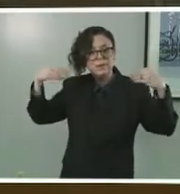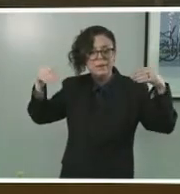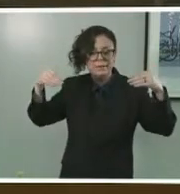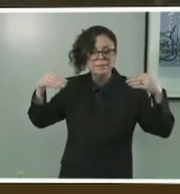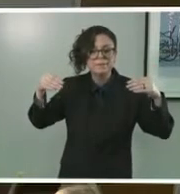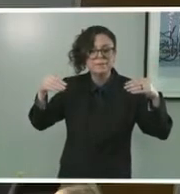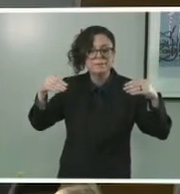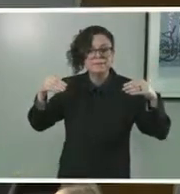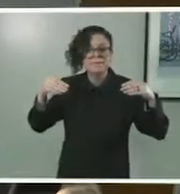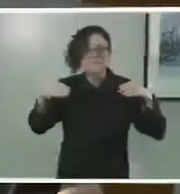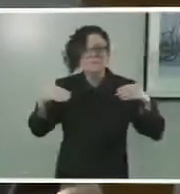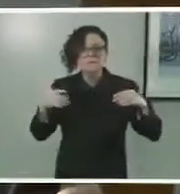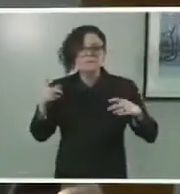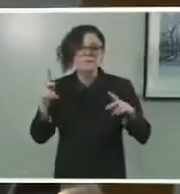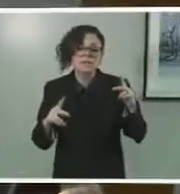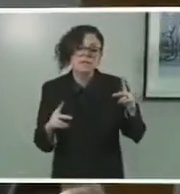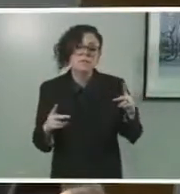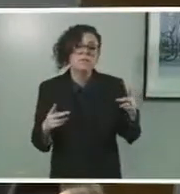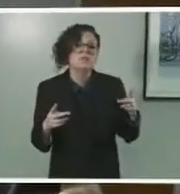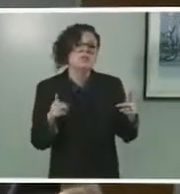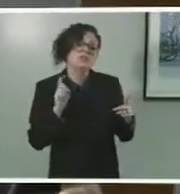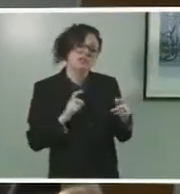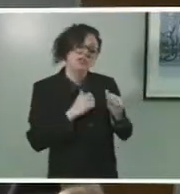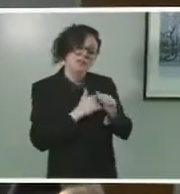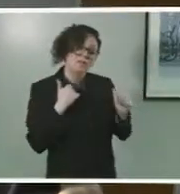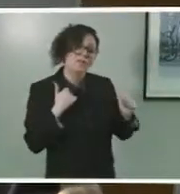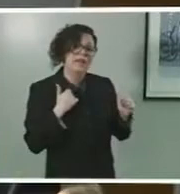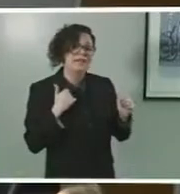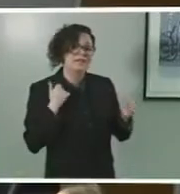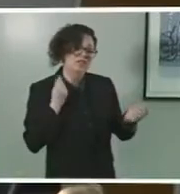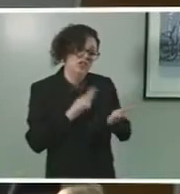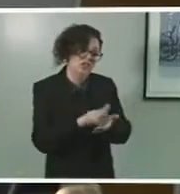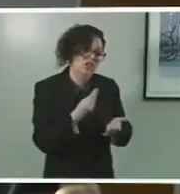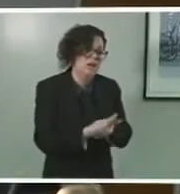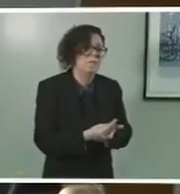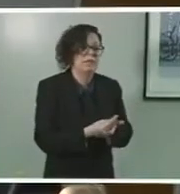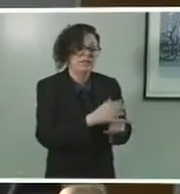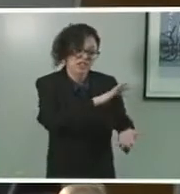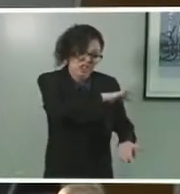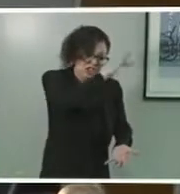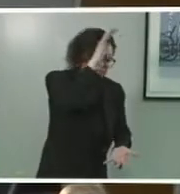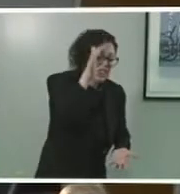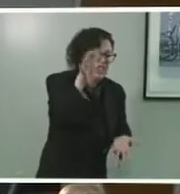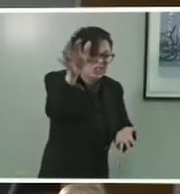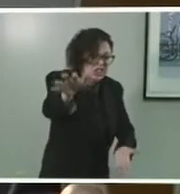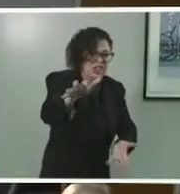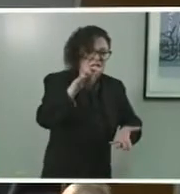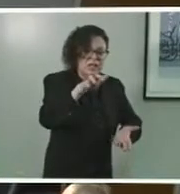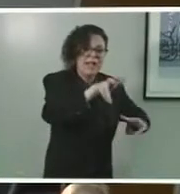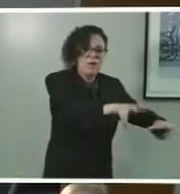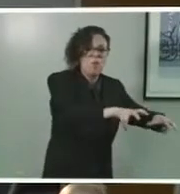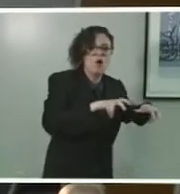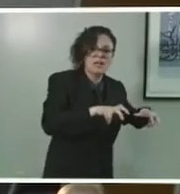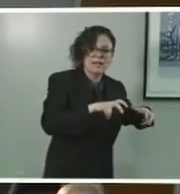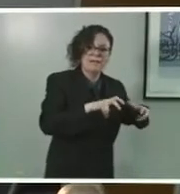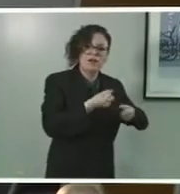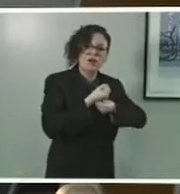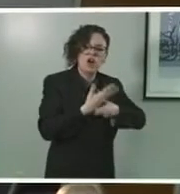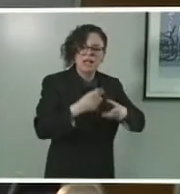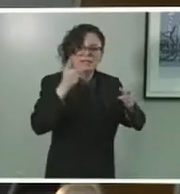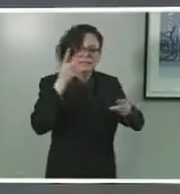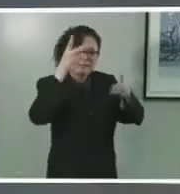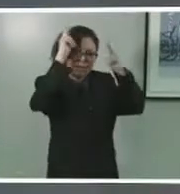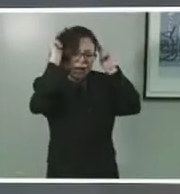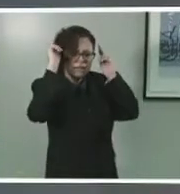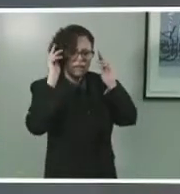should avoid shopping in large quantities because what's happening is some people are hoarding and that causes a sense of panic. Why does that person